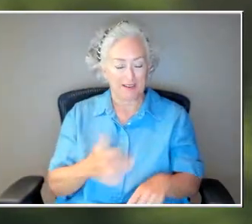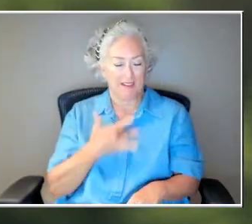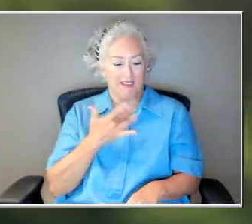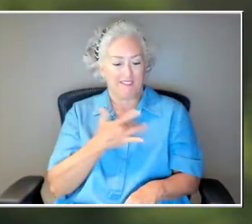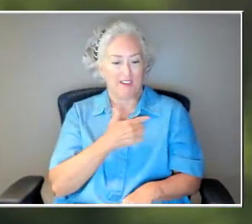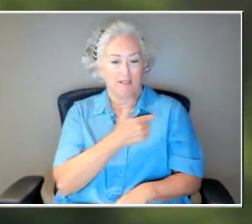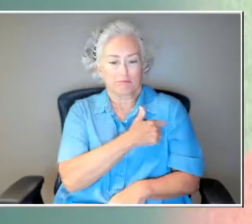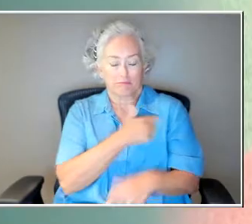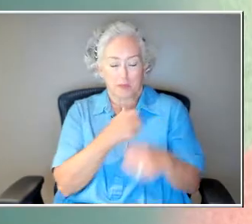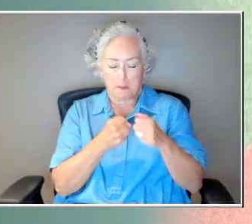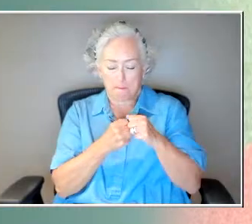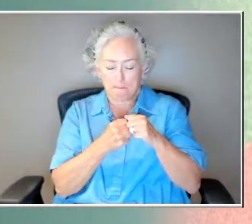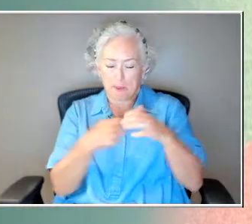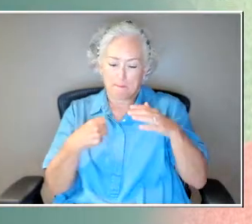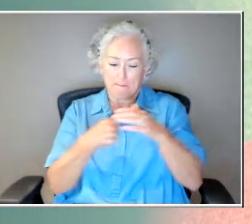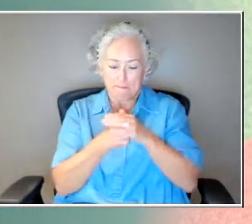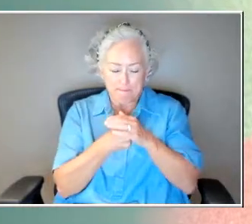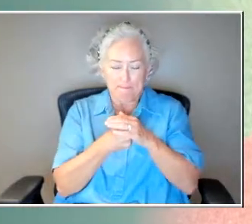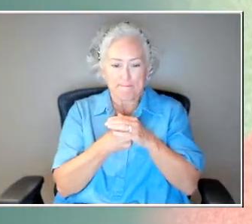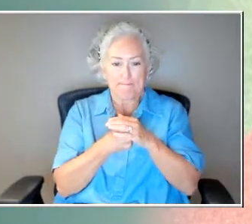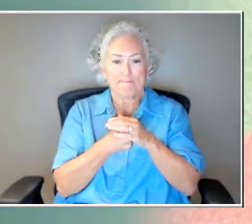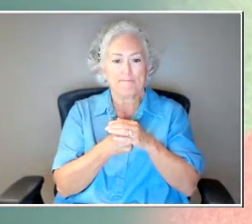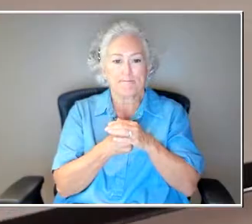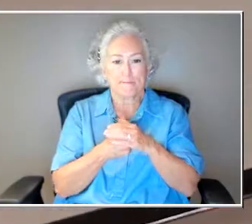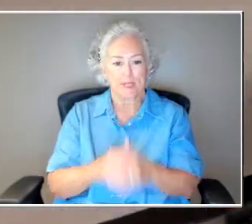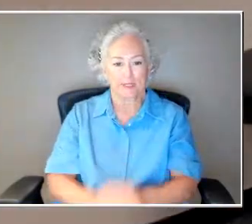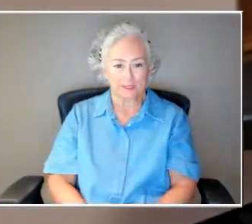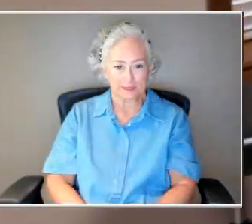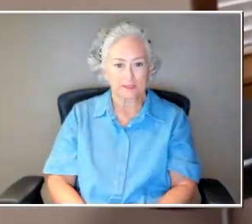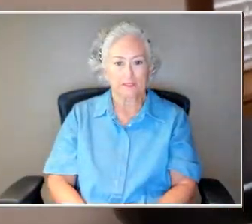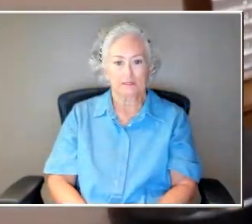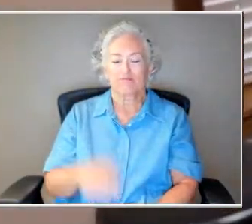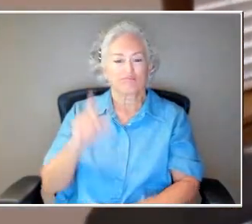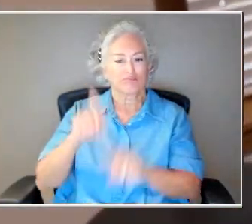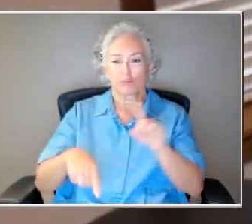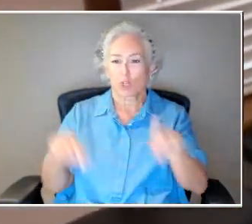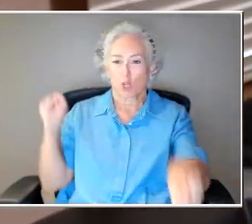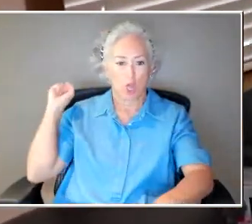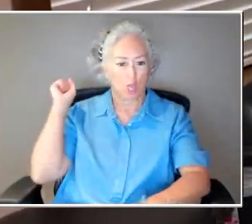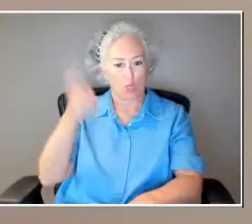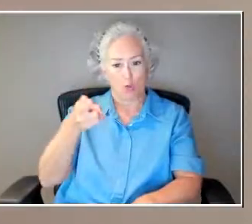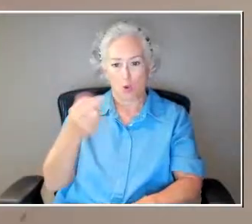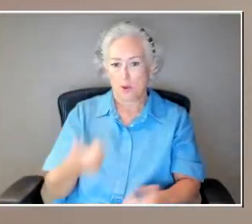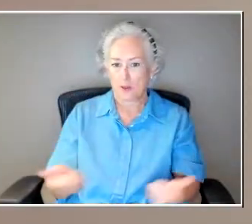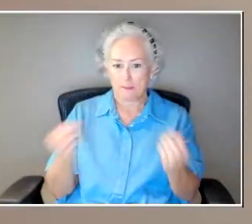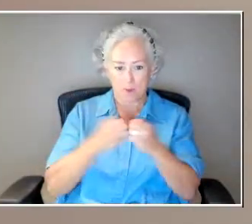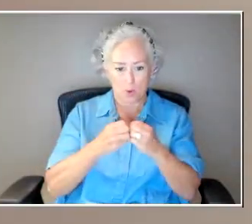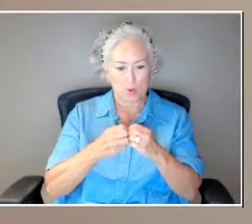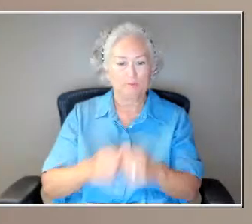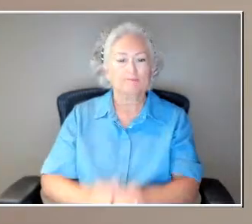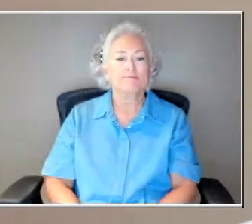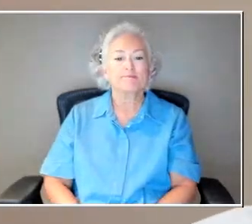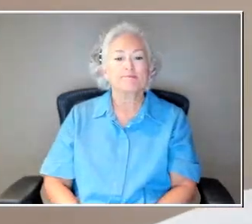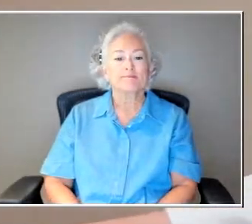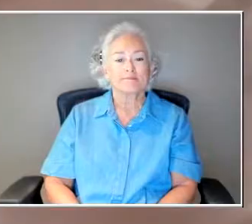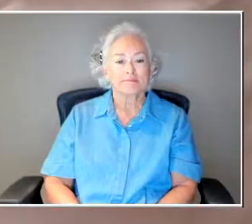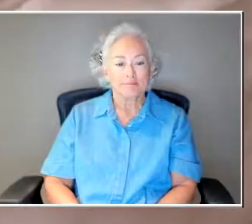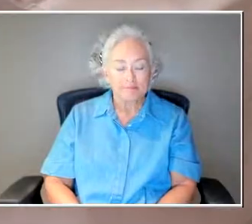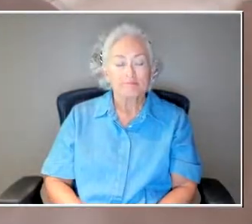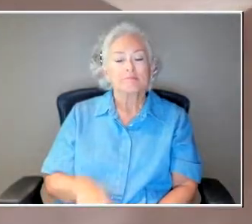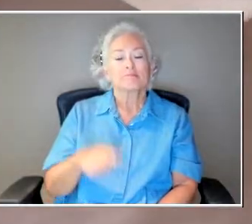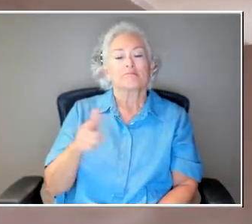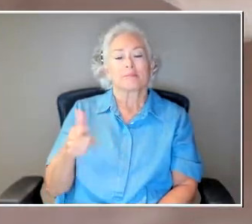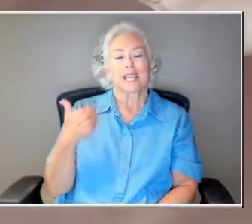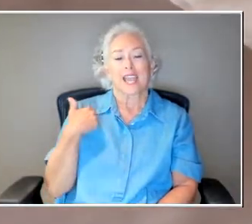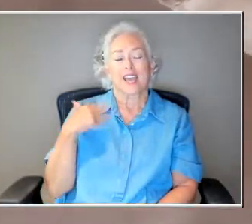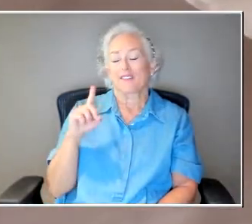marking a turning point in his young career. I couldn't throw. Hey man, how's it going? At the mound of his recovery stood Dr. Tom Dagg. Do you have